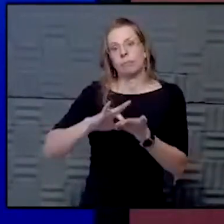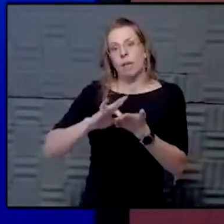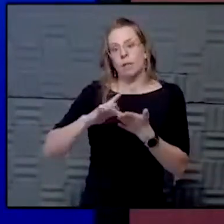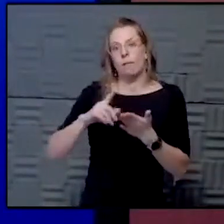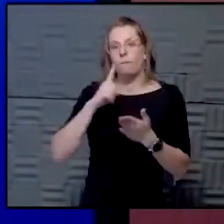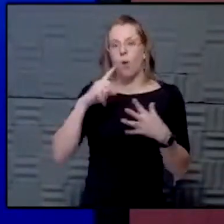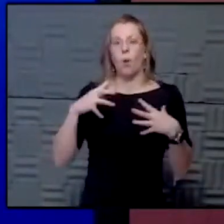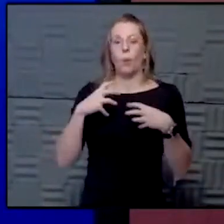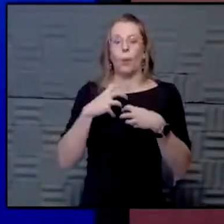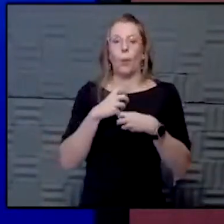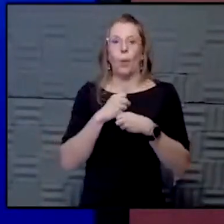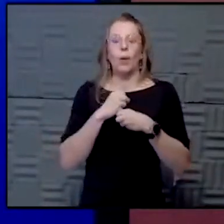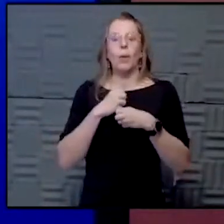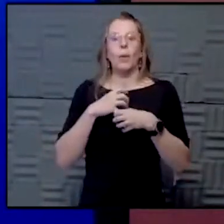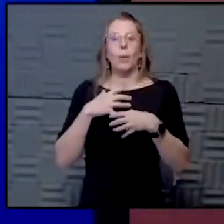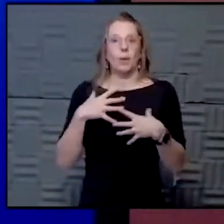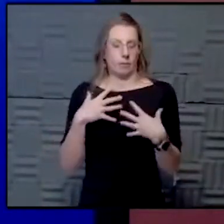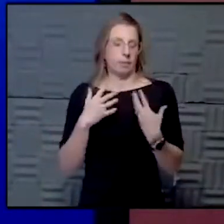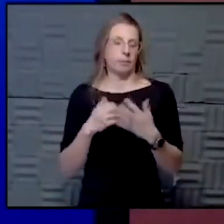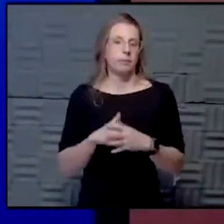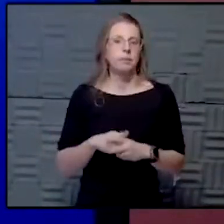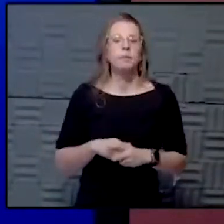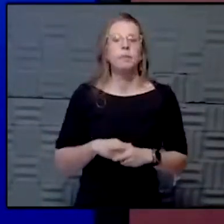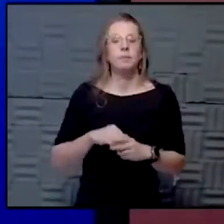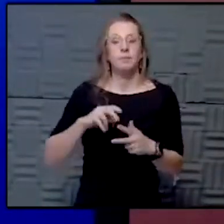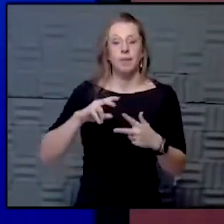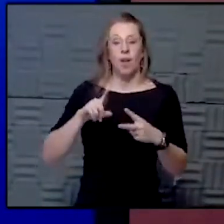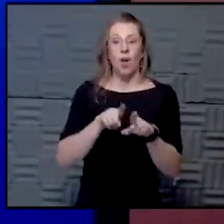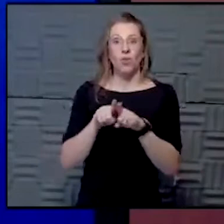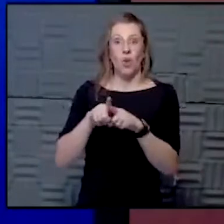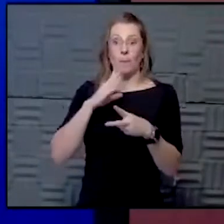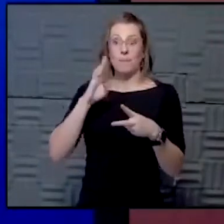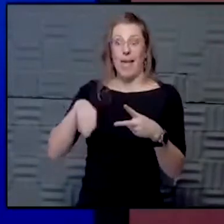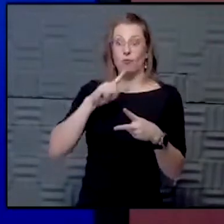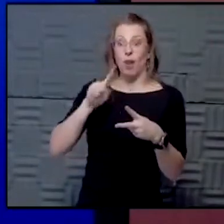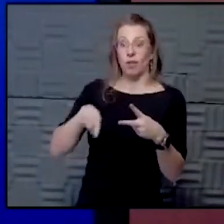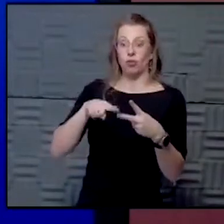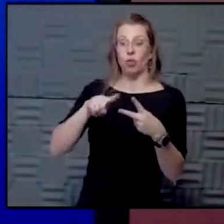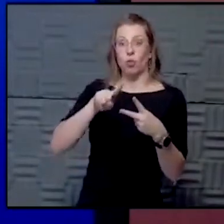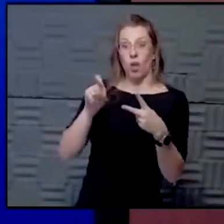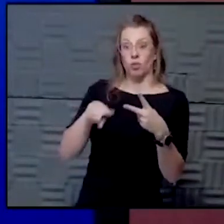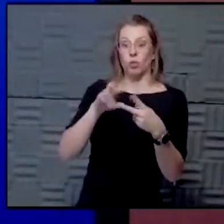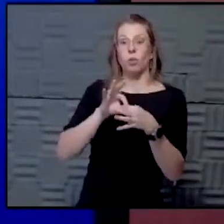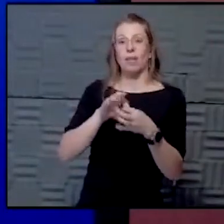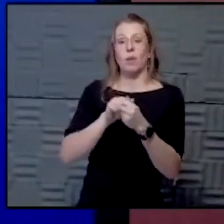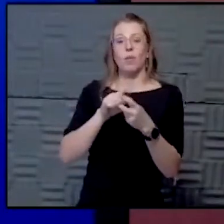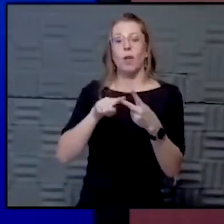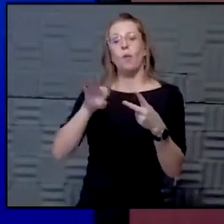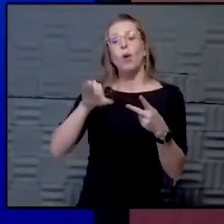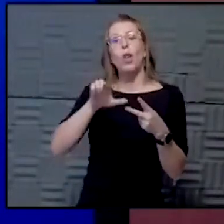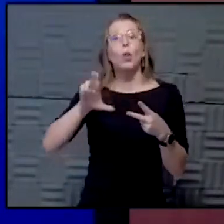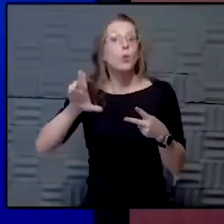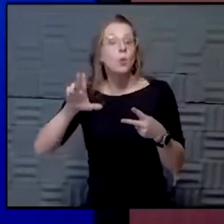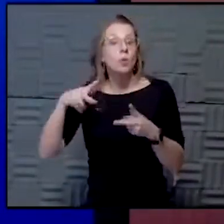things. Secondly, the bad reaction question as it relates to the flu shot is probably the same. If you